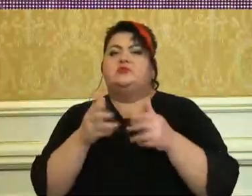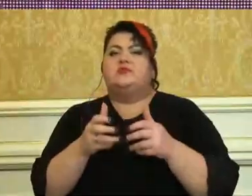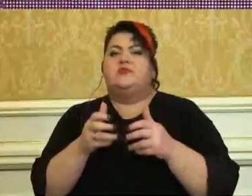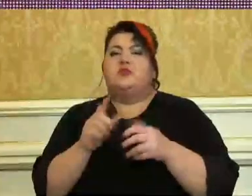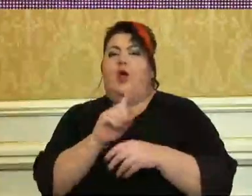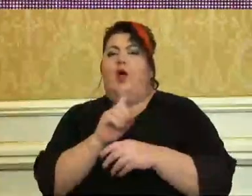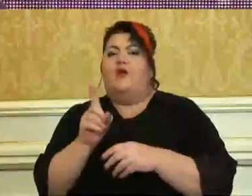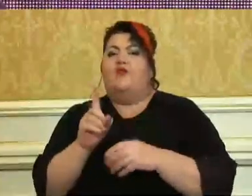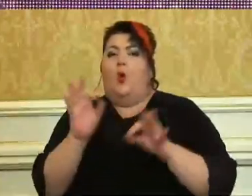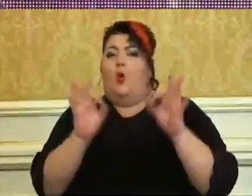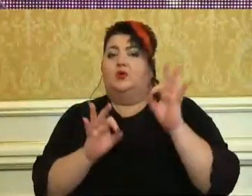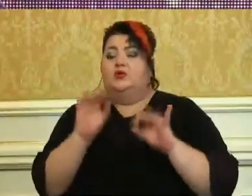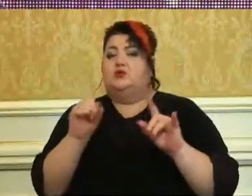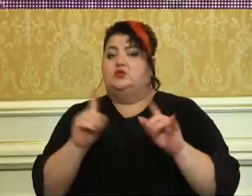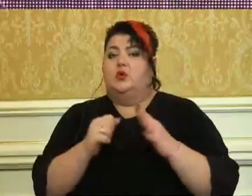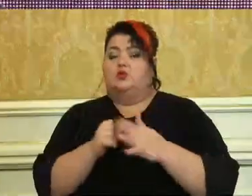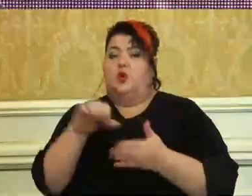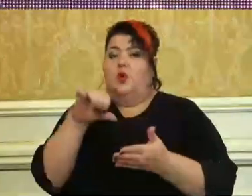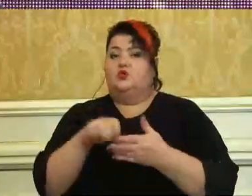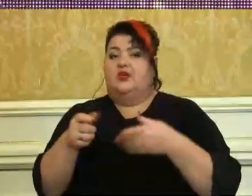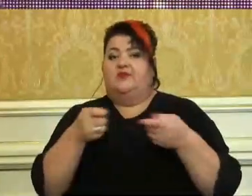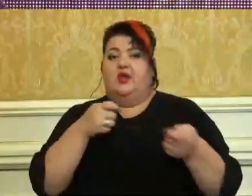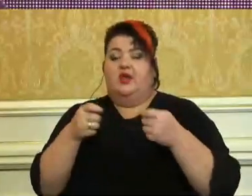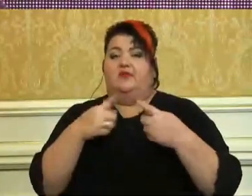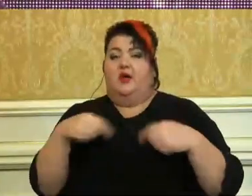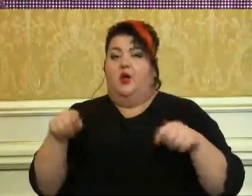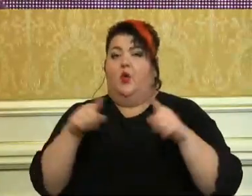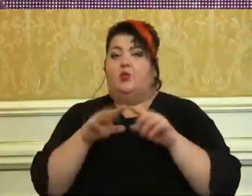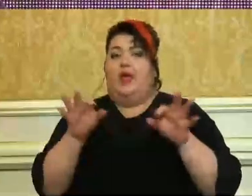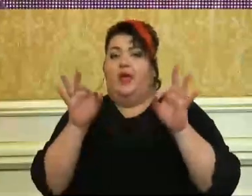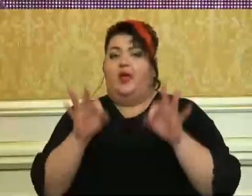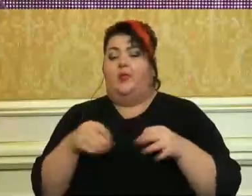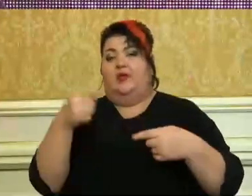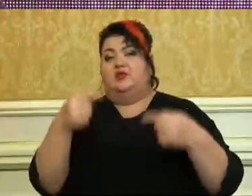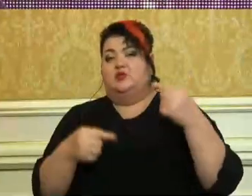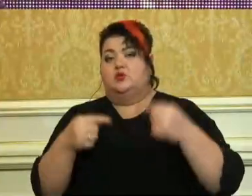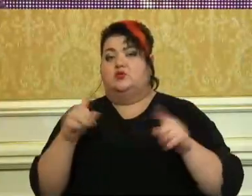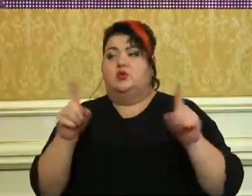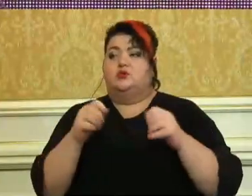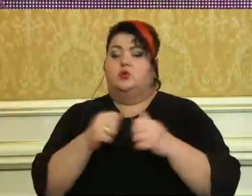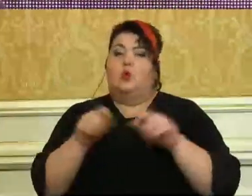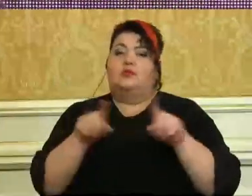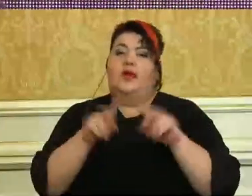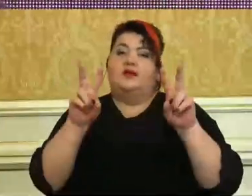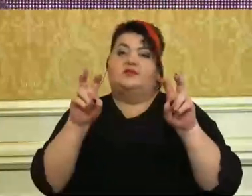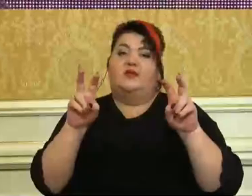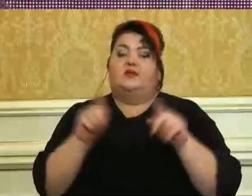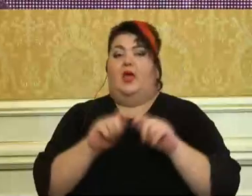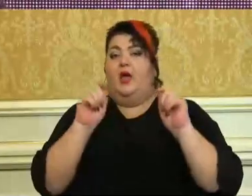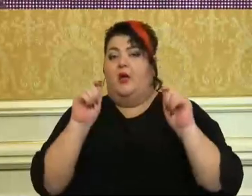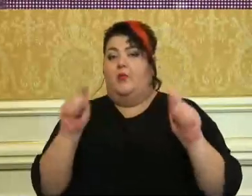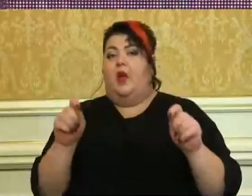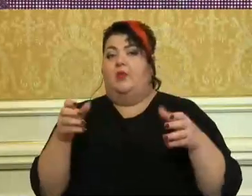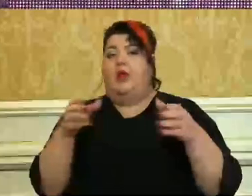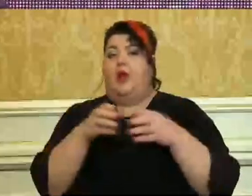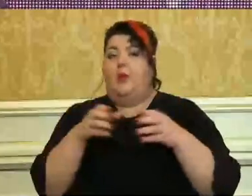or authorities of the leading companies. All the steering councils, committees, so we're